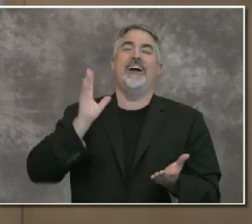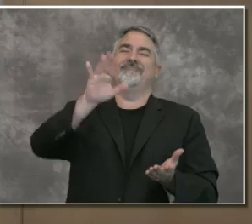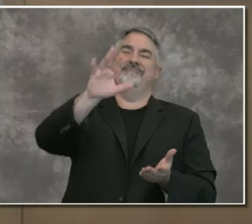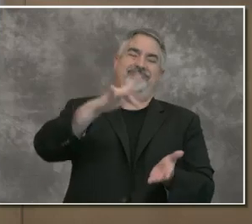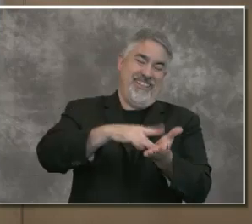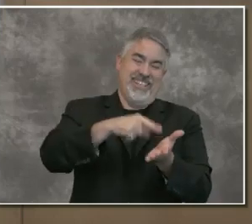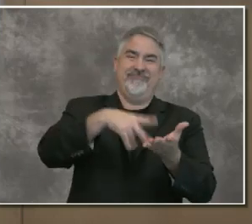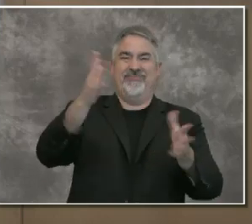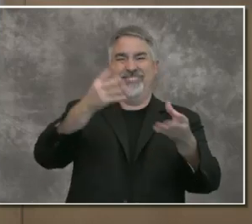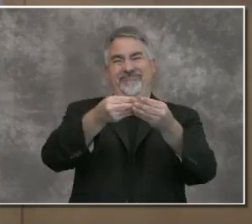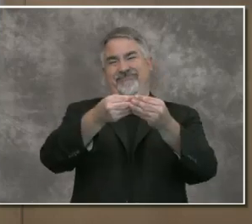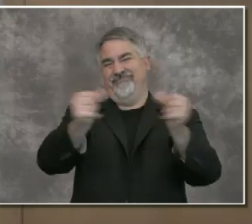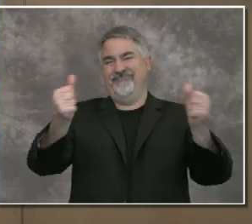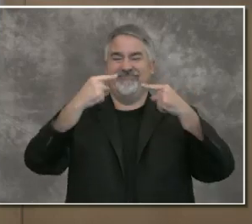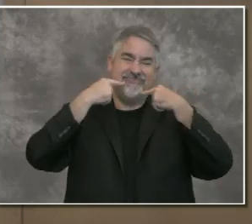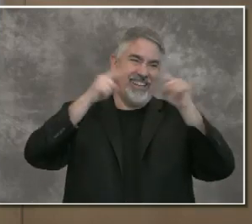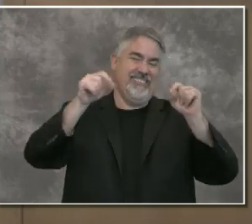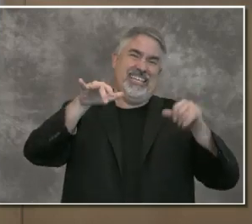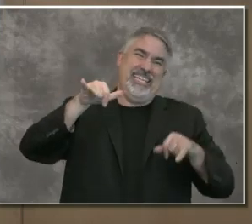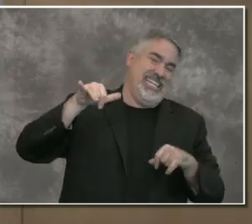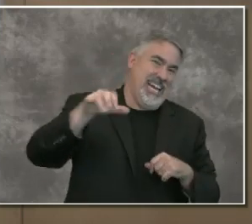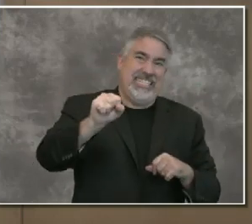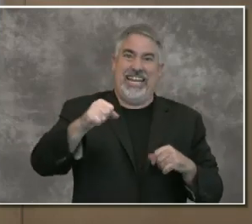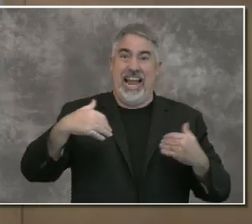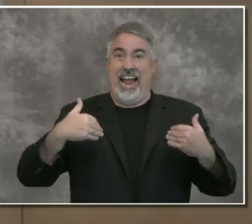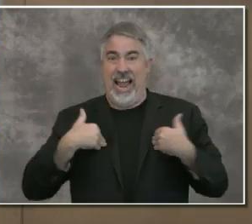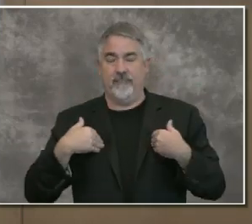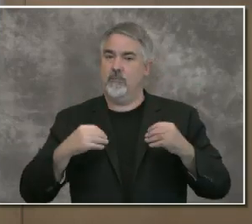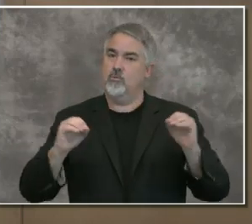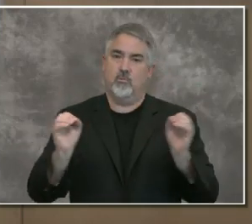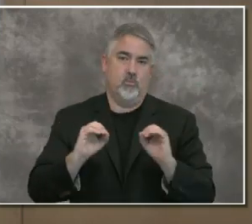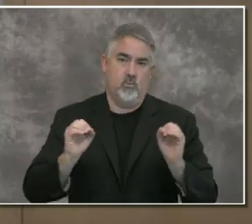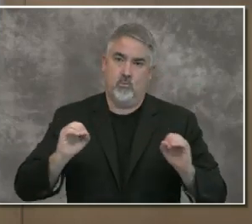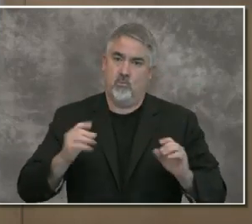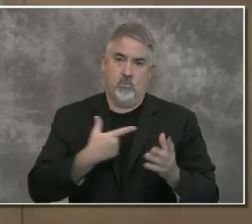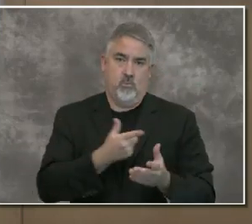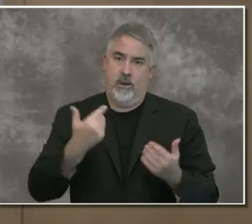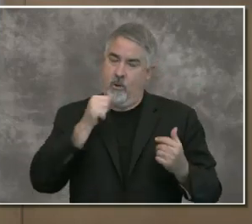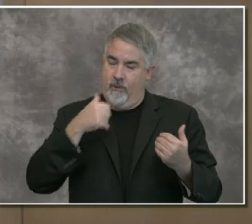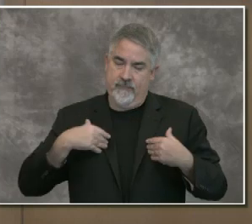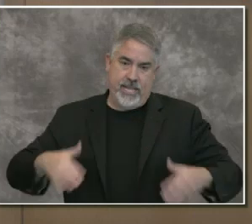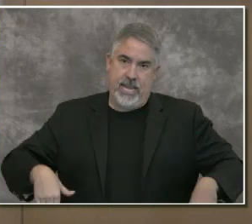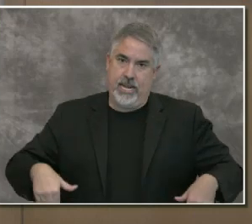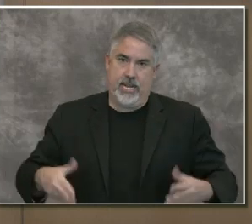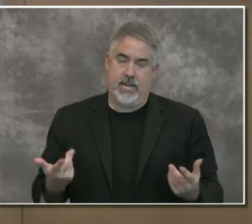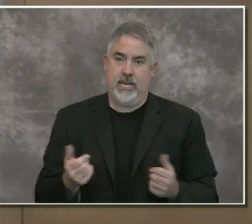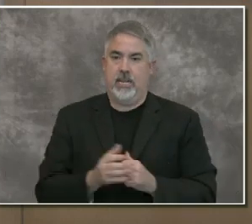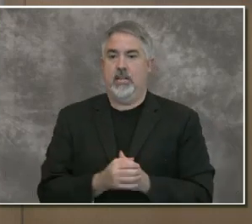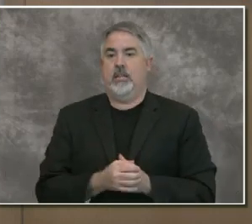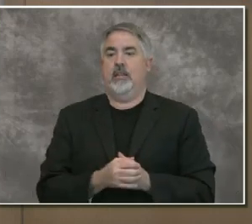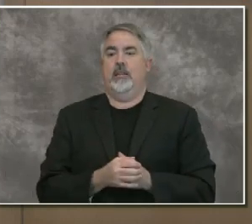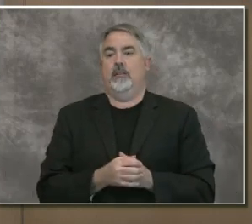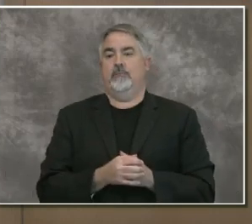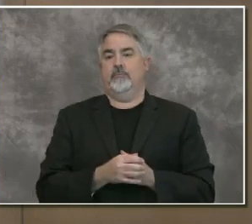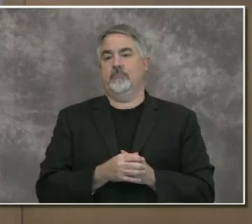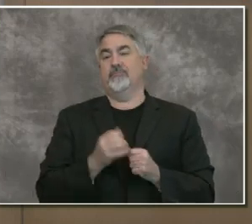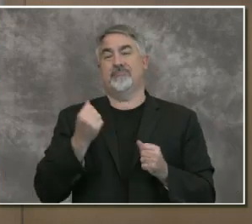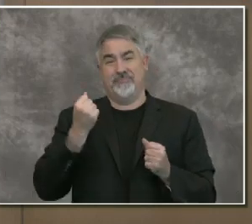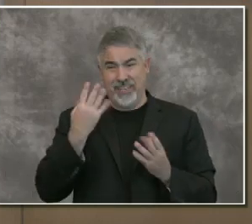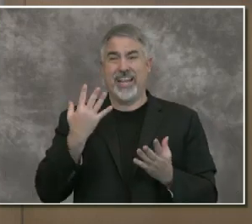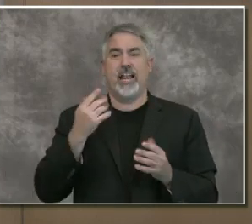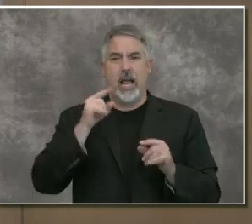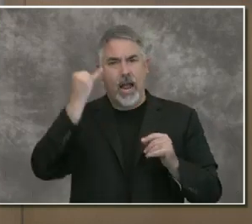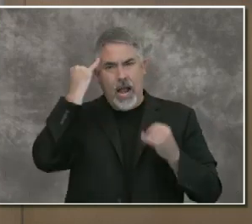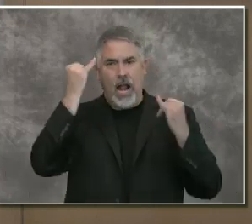or good use in these patients at this time. And there are a number of locations that are attempting to